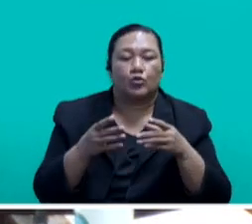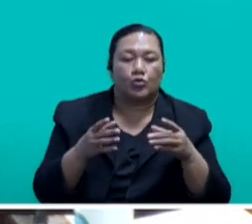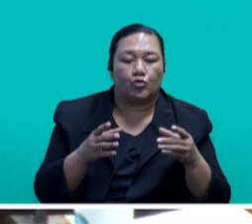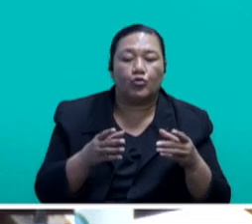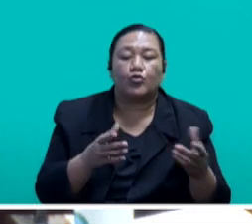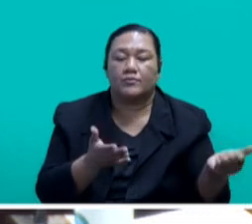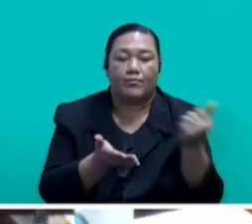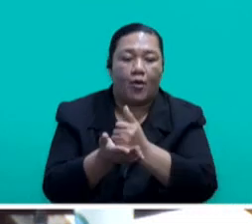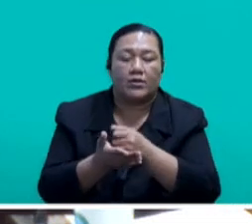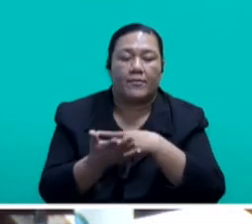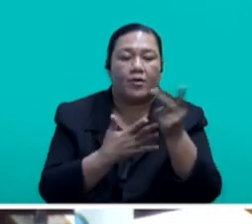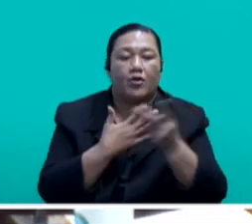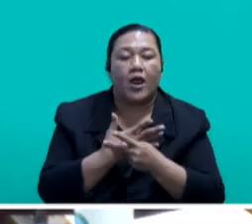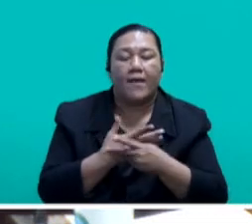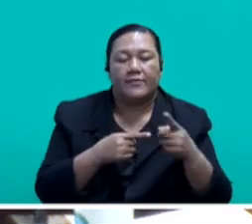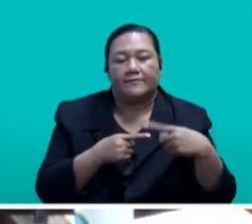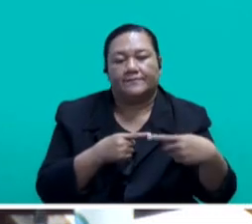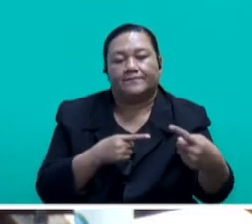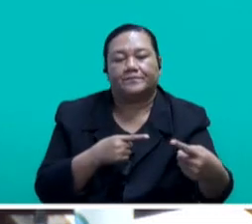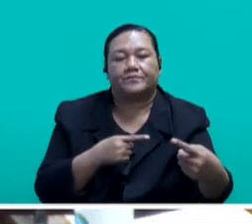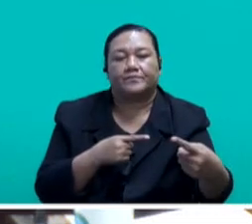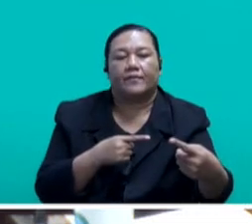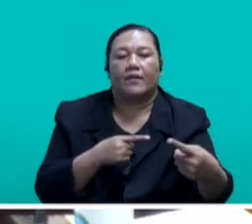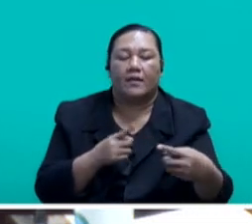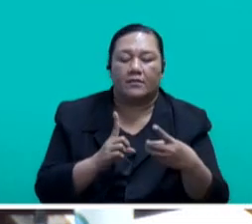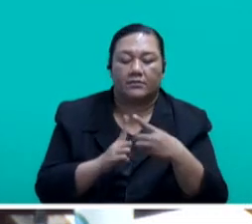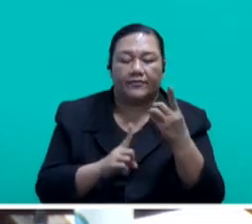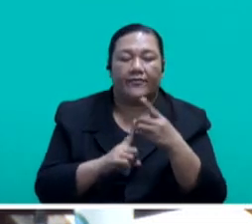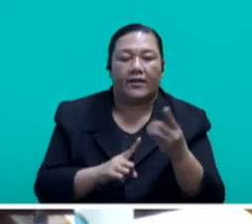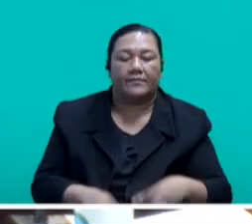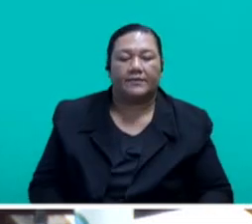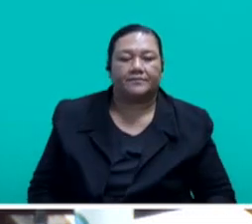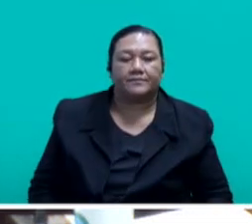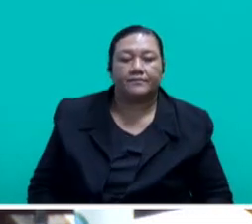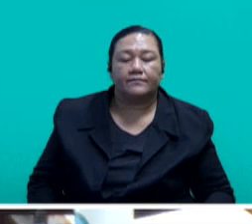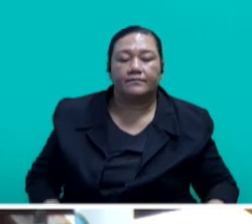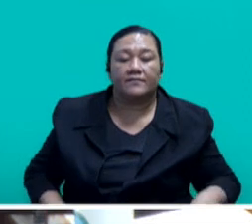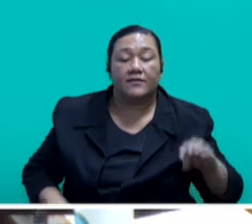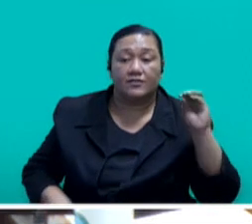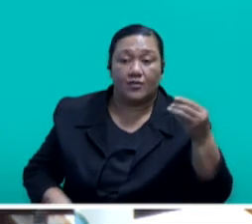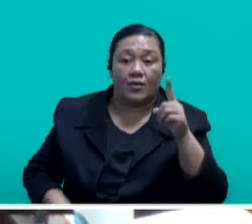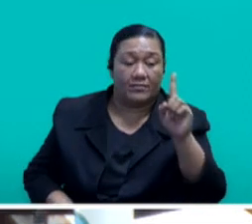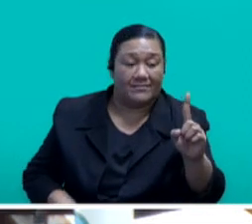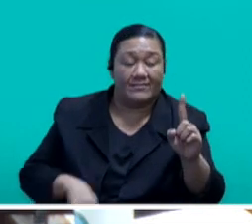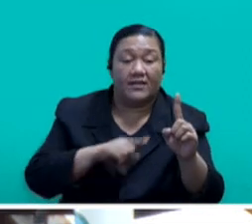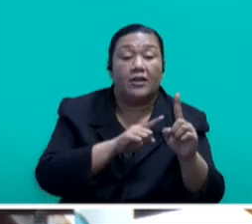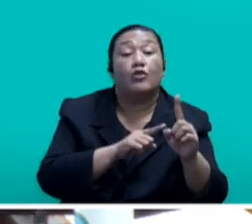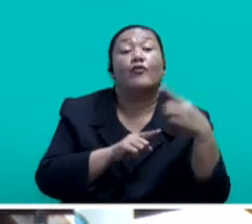of the stages of development. And so to the colleagues of mine from Honolebu on both sides of the